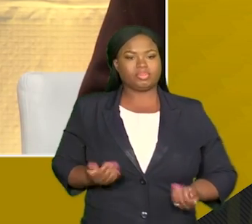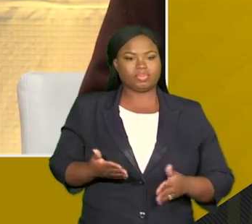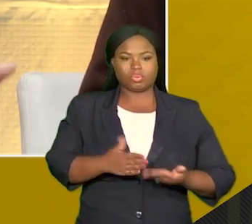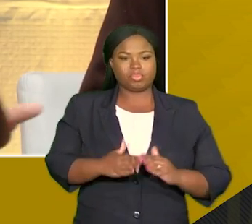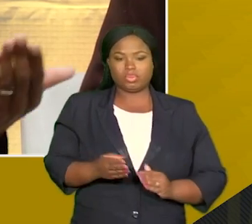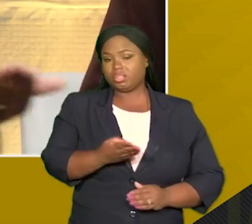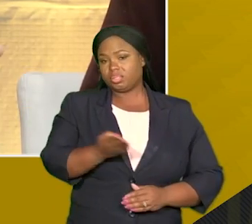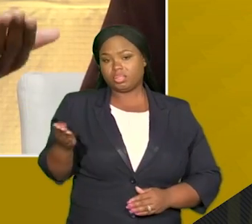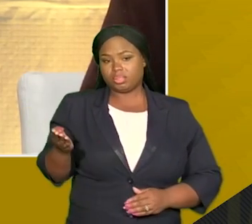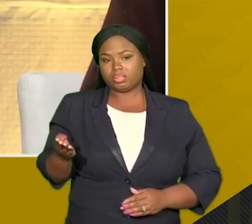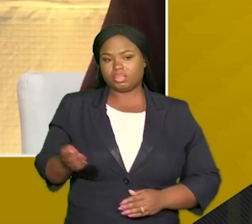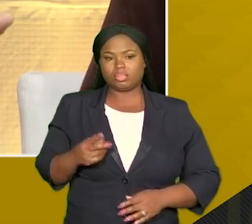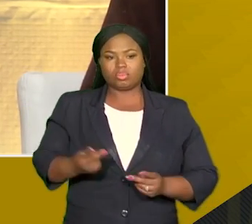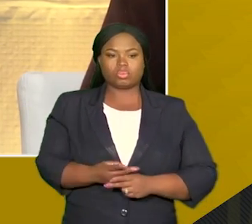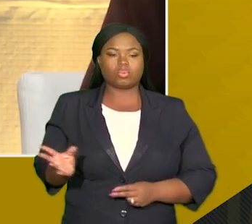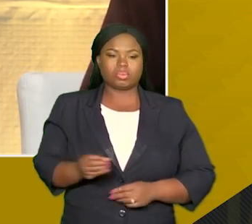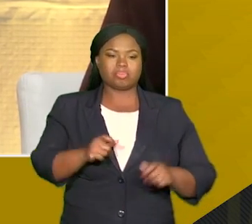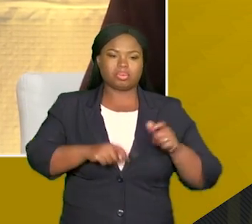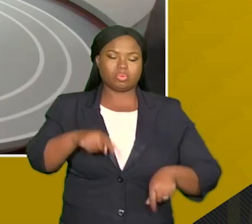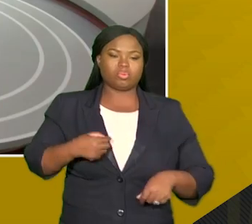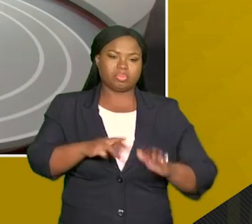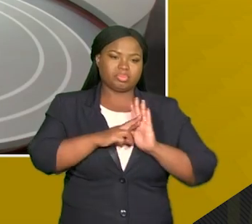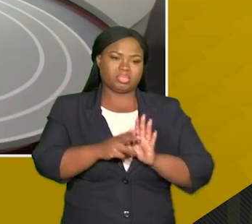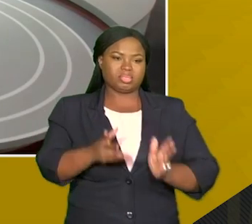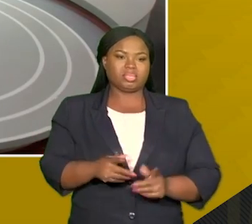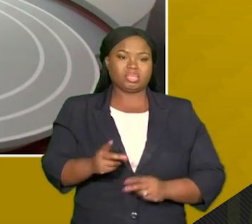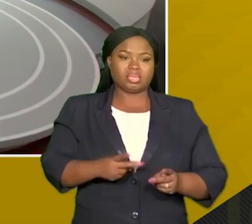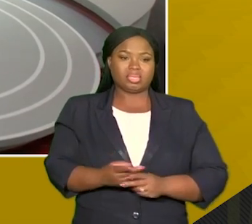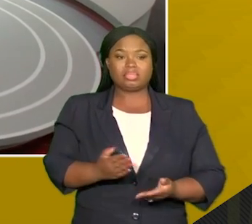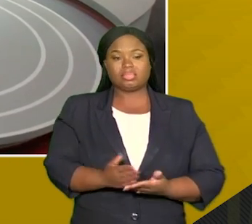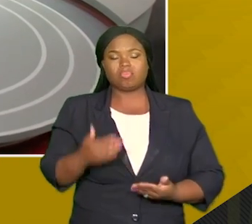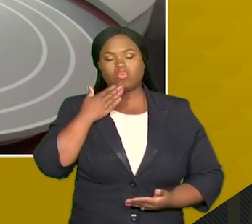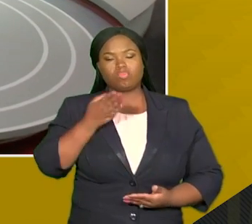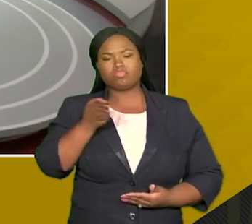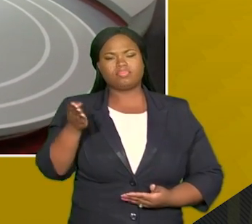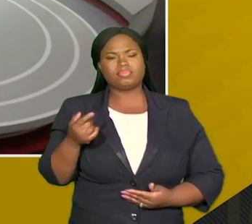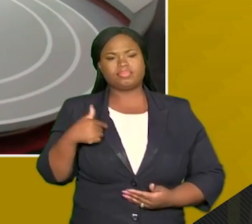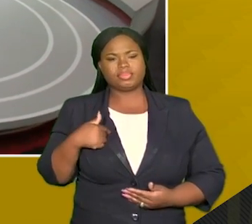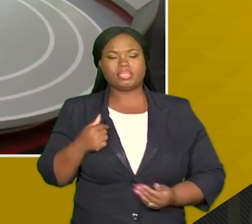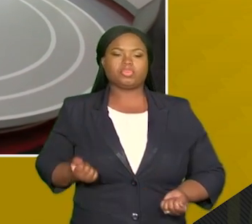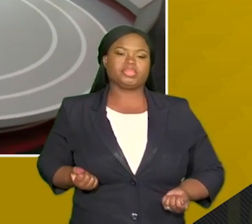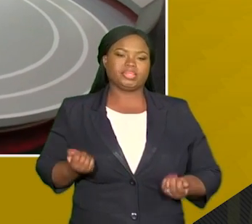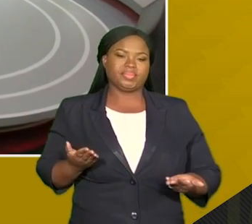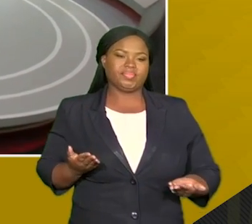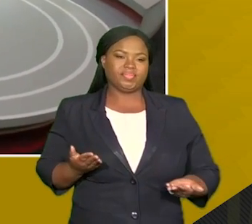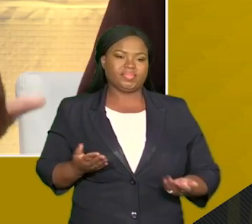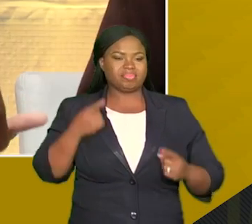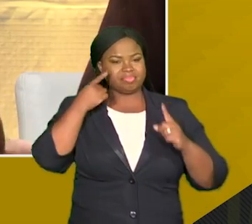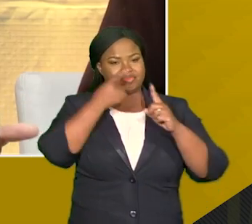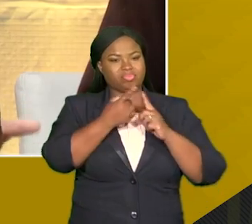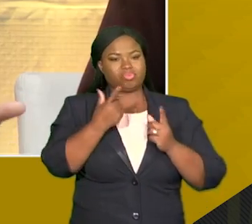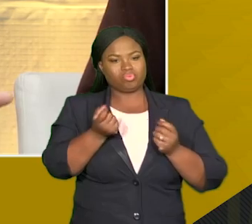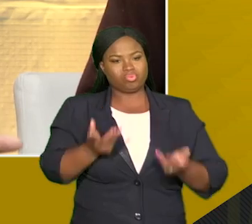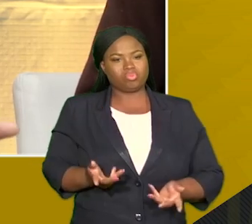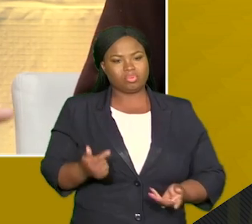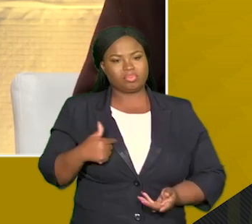is here, that is each and everyone that is represented here, even the guys that are out there. I'm about to save. That's all.